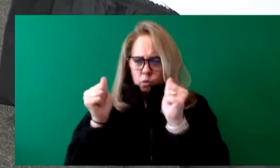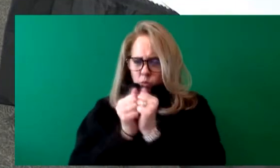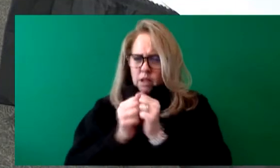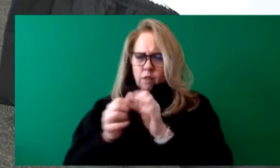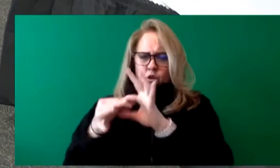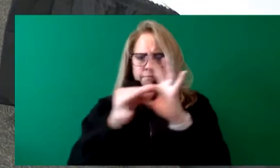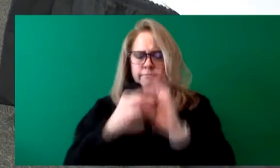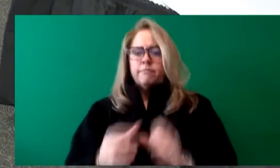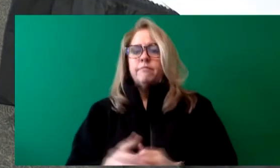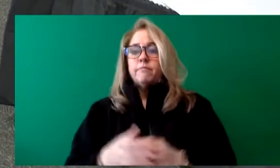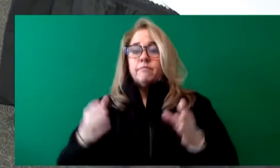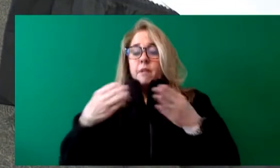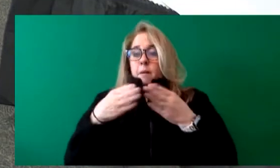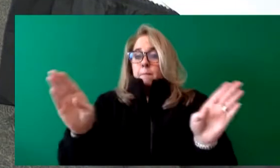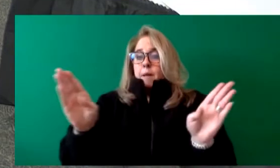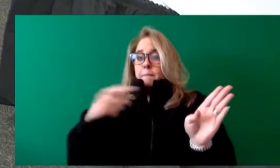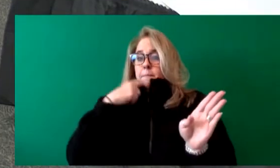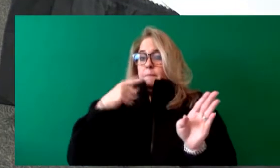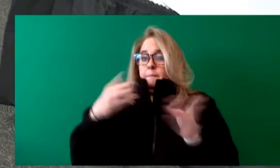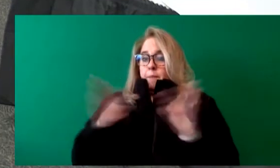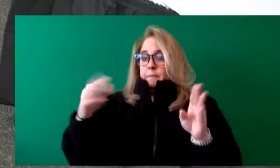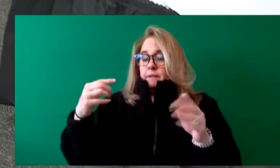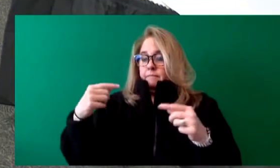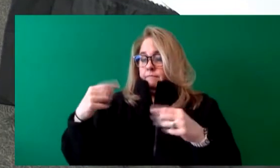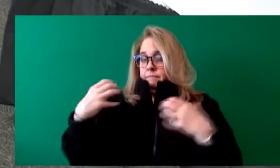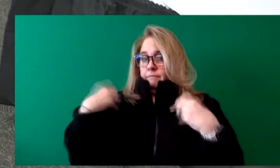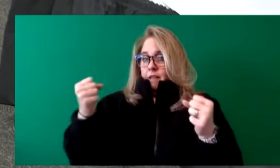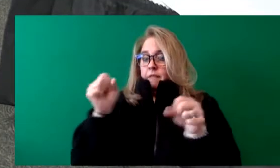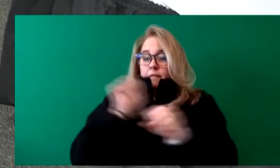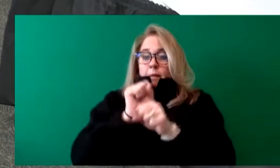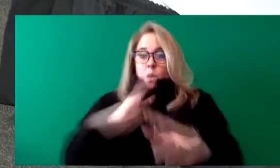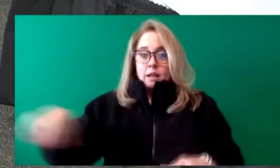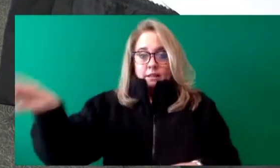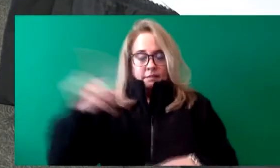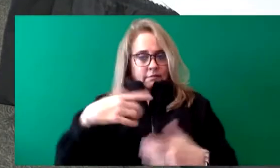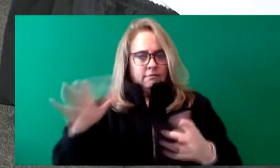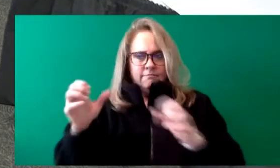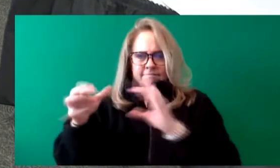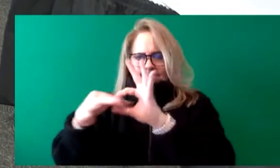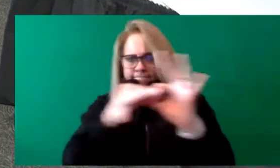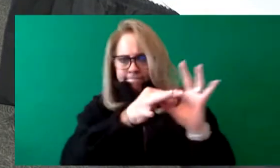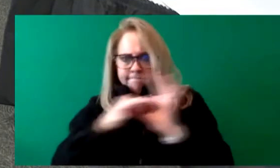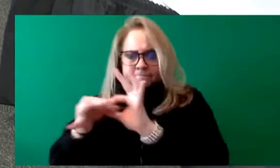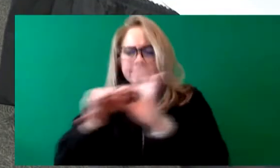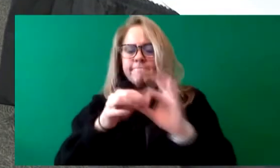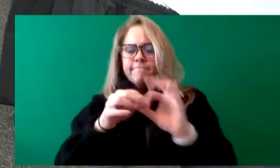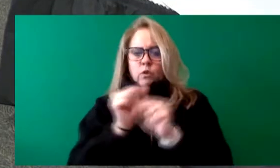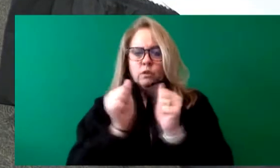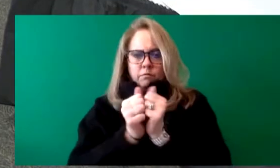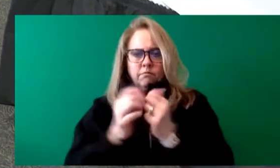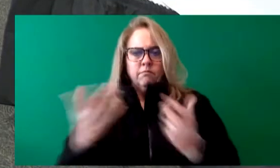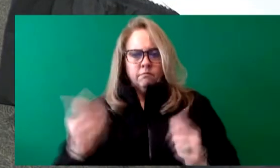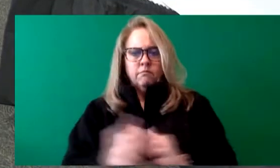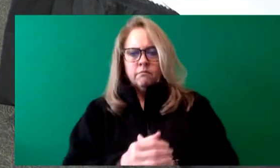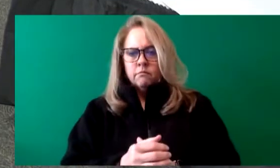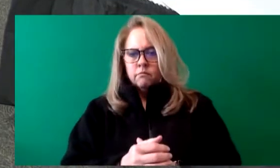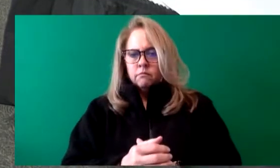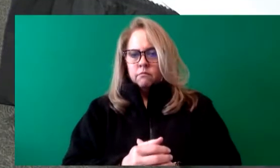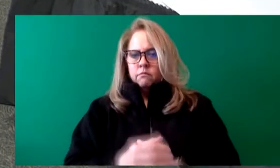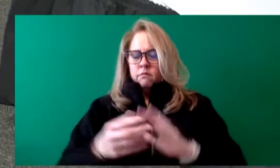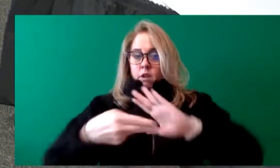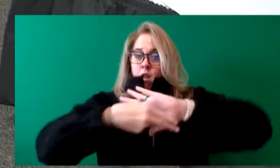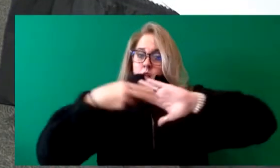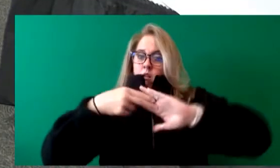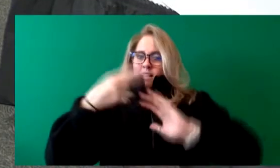have many, many fans in this community, and you are heroes to us. We're grateful to Susan Whelan and